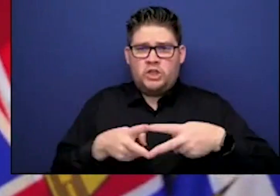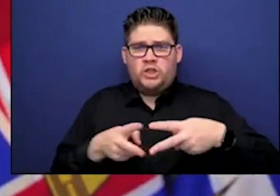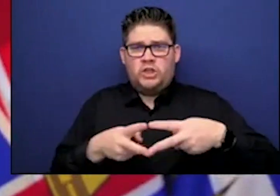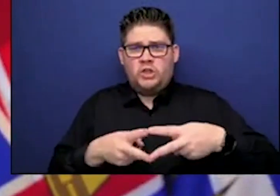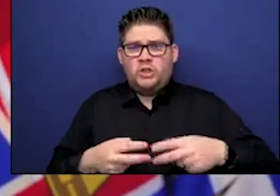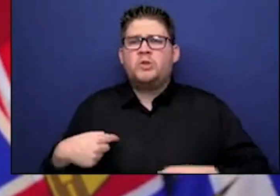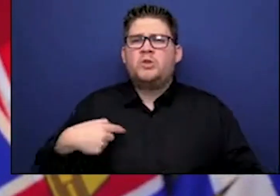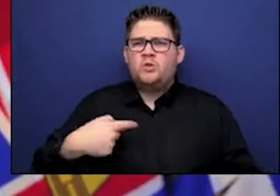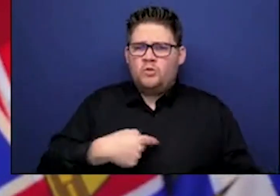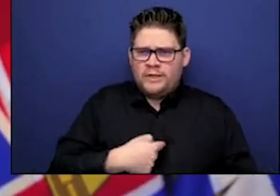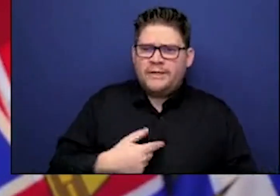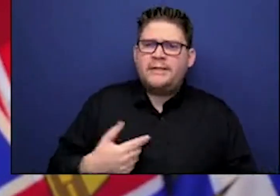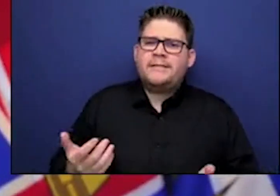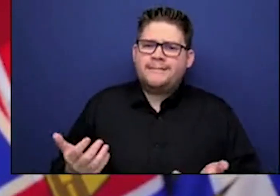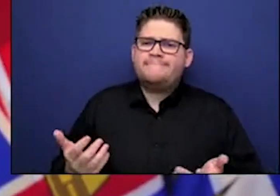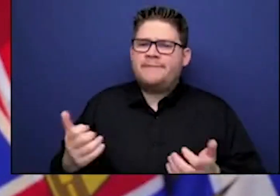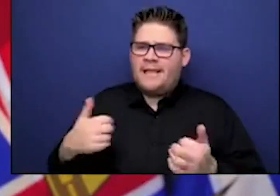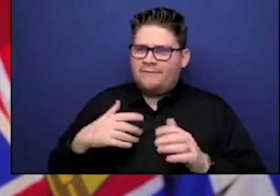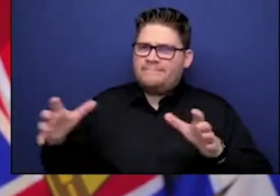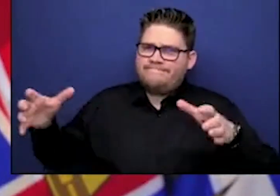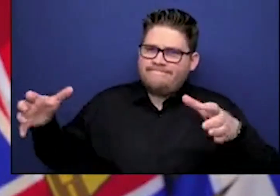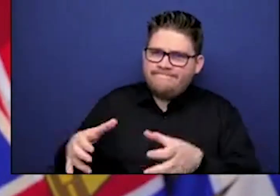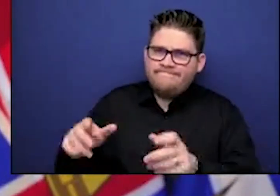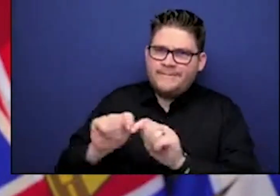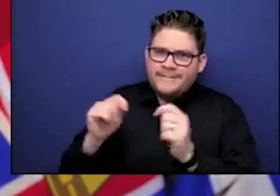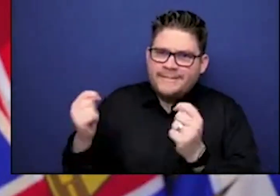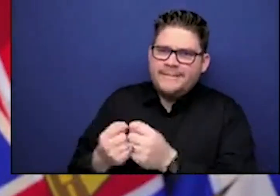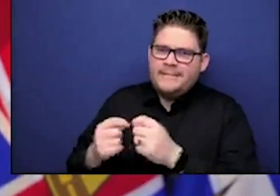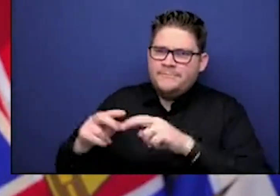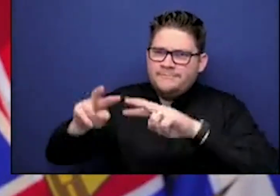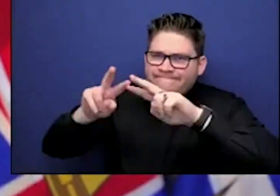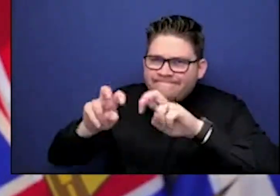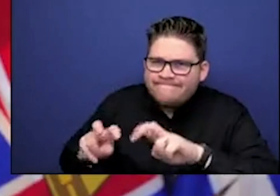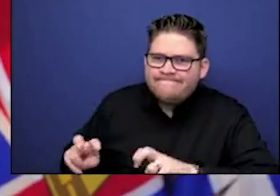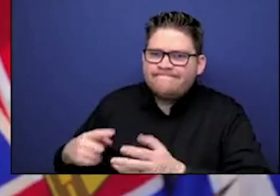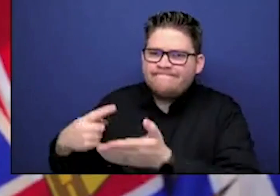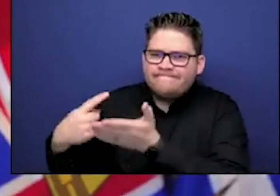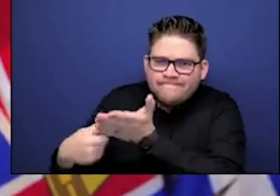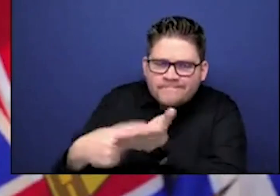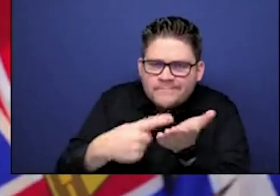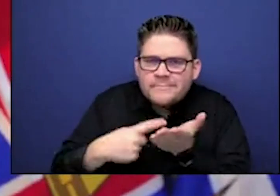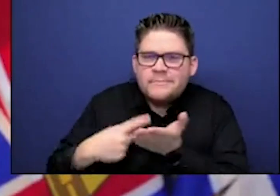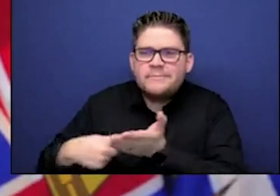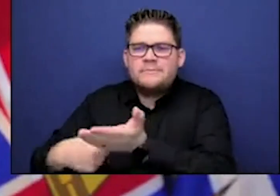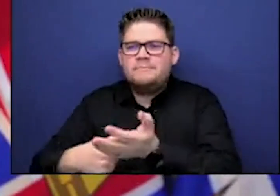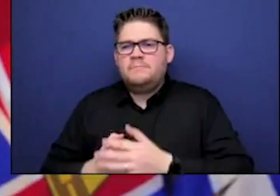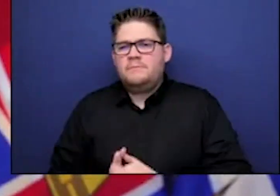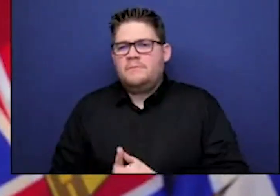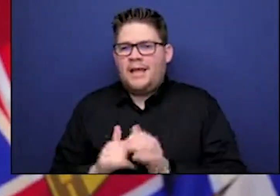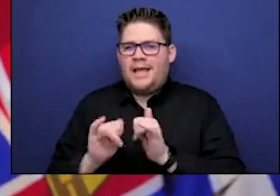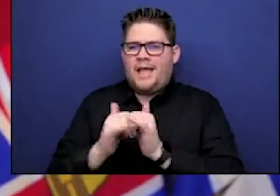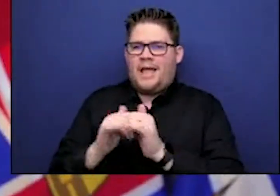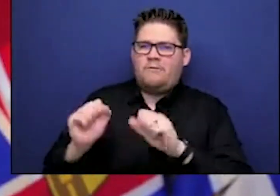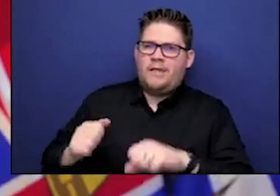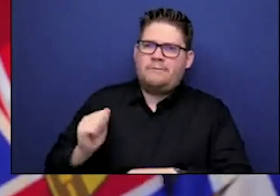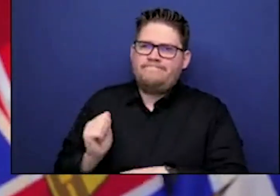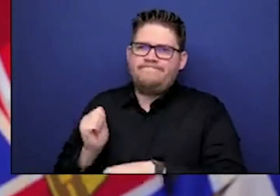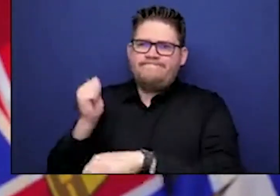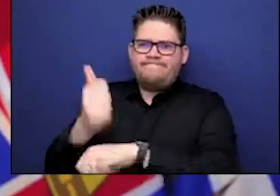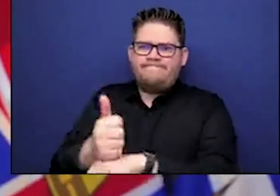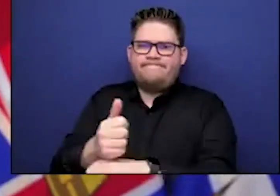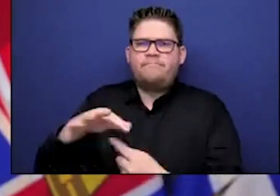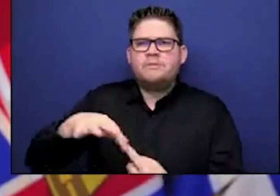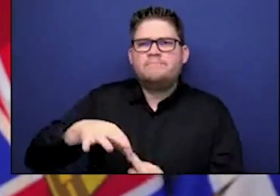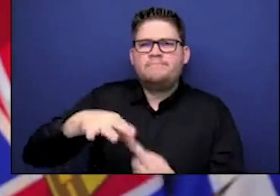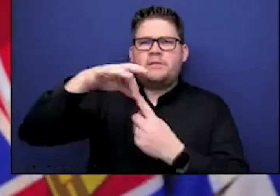gatherings for those very important celebrations, and do that safely. And again, it will depend. I've heard